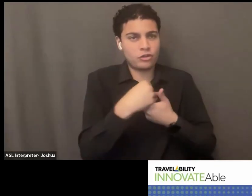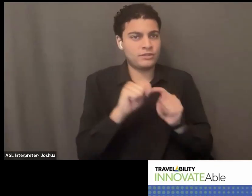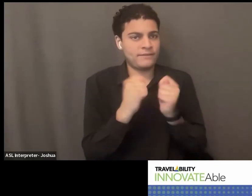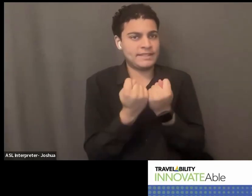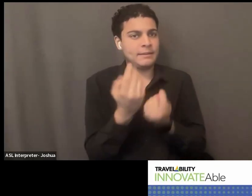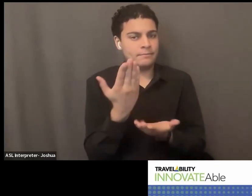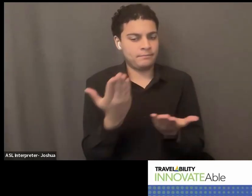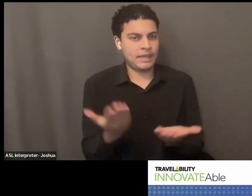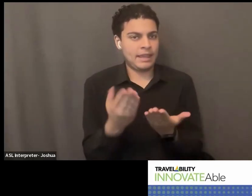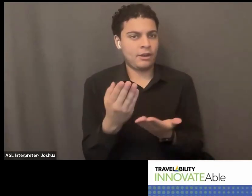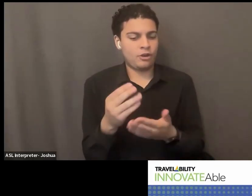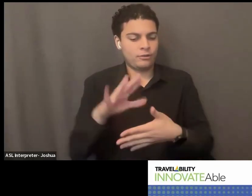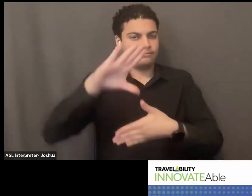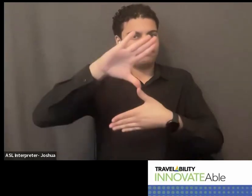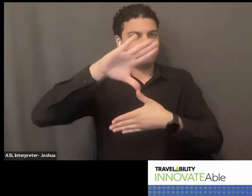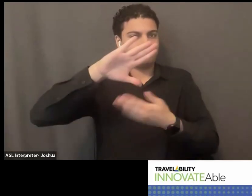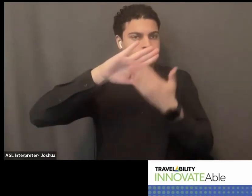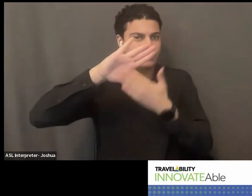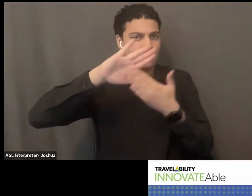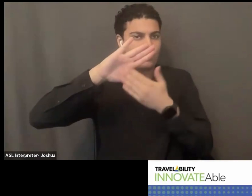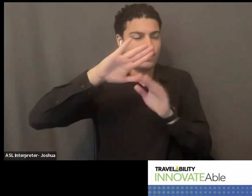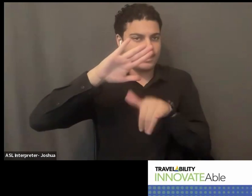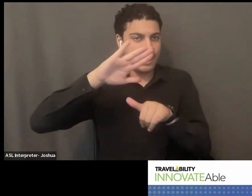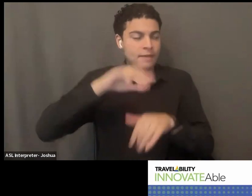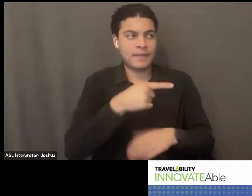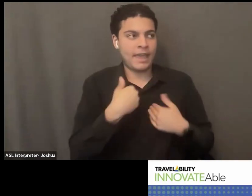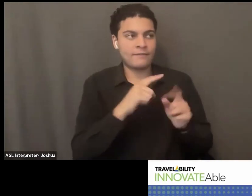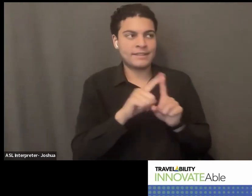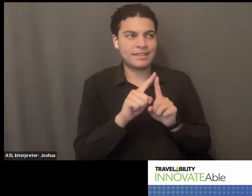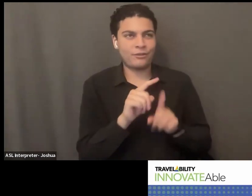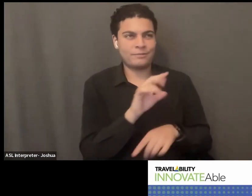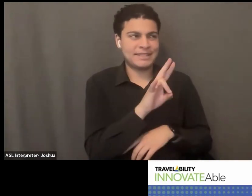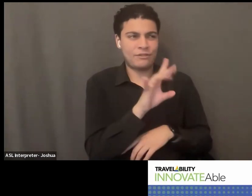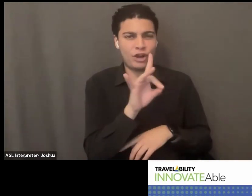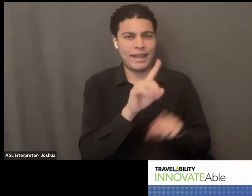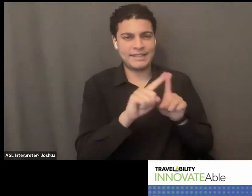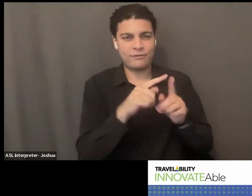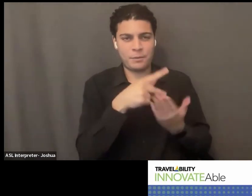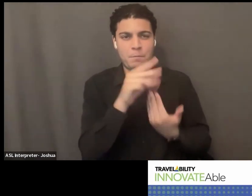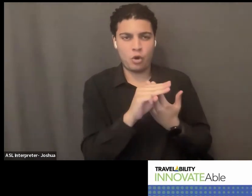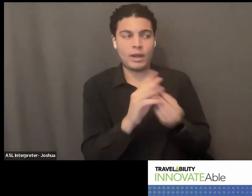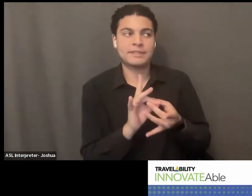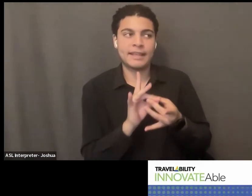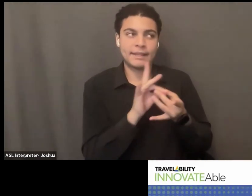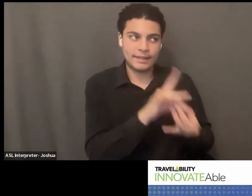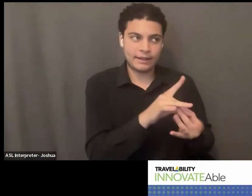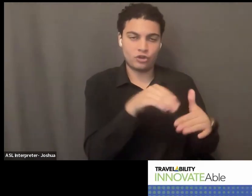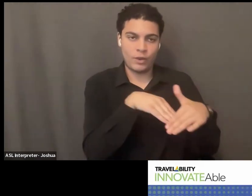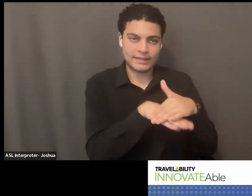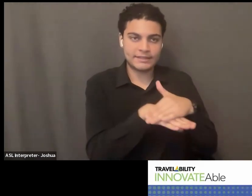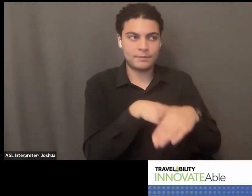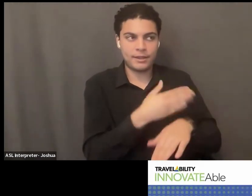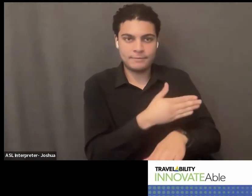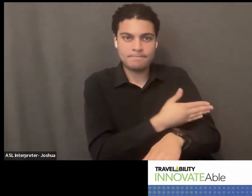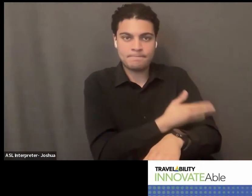for inclusivity. So working with them was really easy because they already knew all the local community for